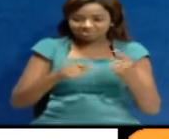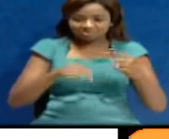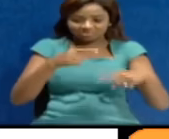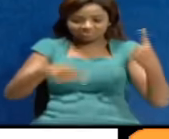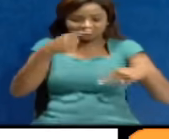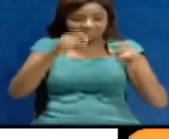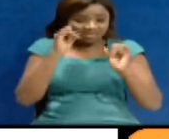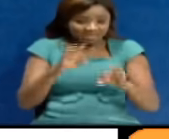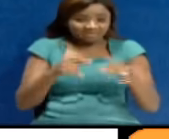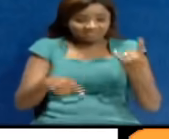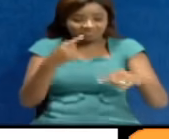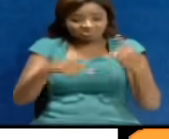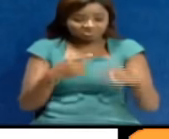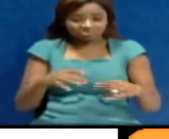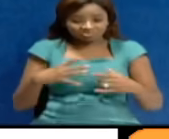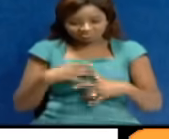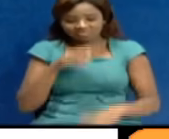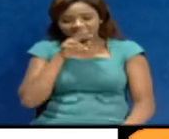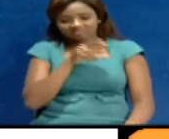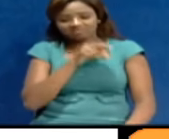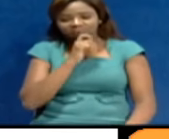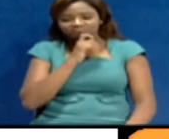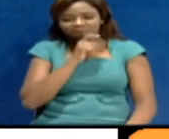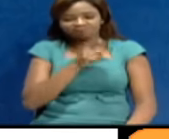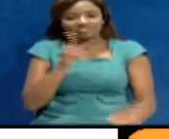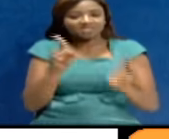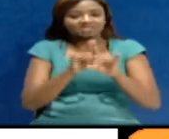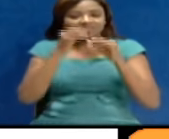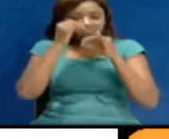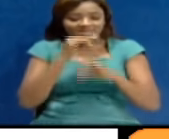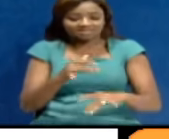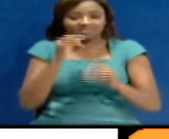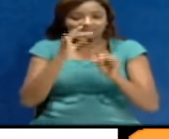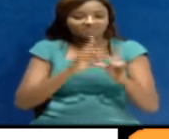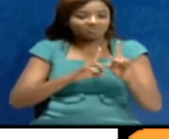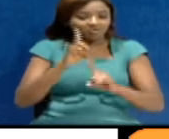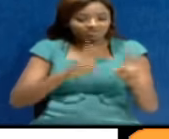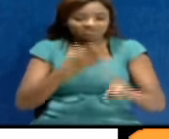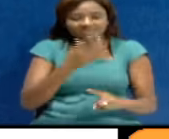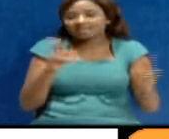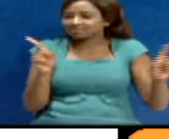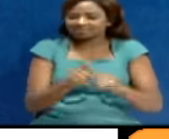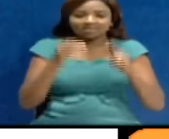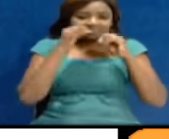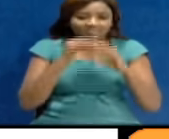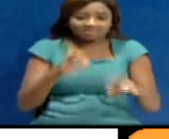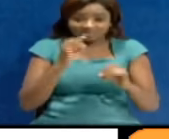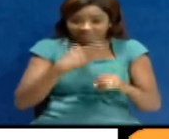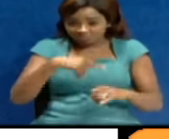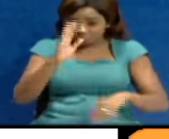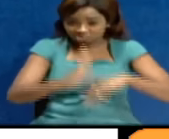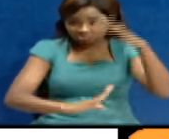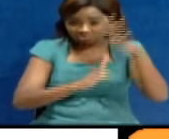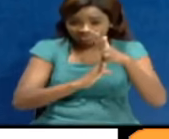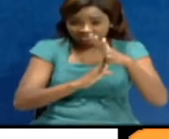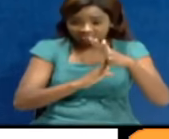In fact, the heavier the fight, the merrier I look at these fights as a blessing. So if they are going to go to the Court of Appeal, that will be another blessing and an opportunity to make